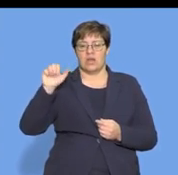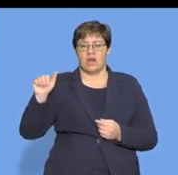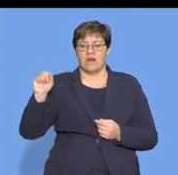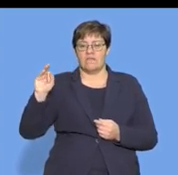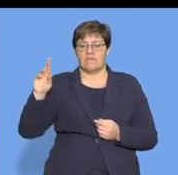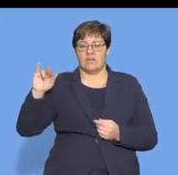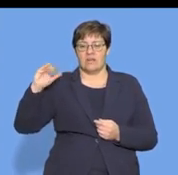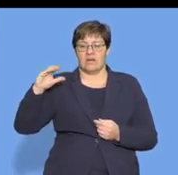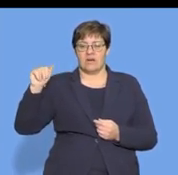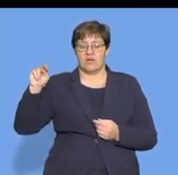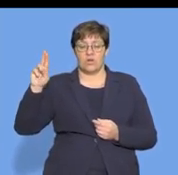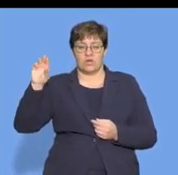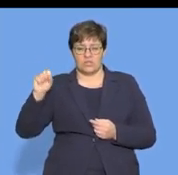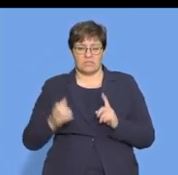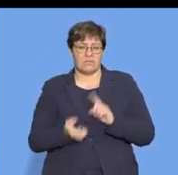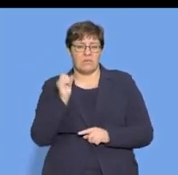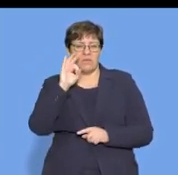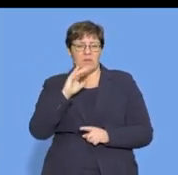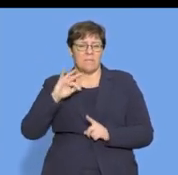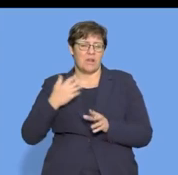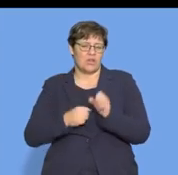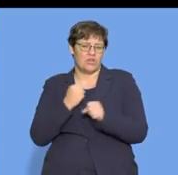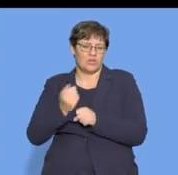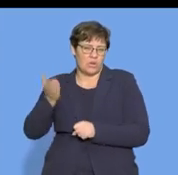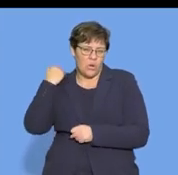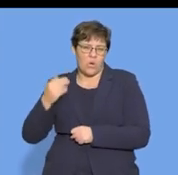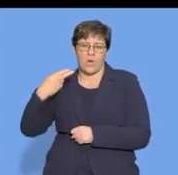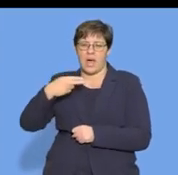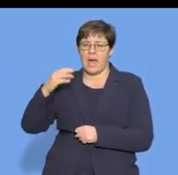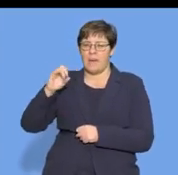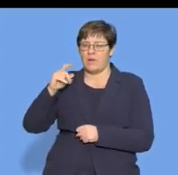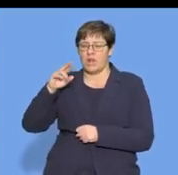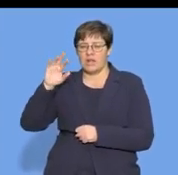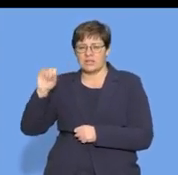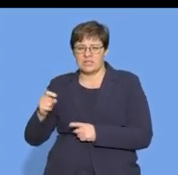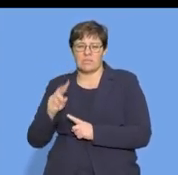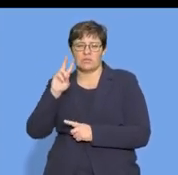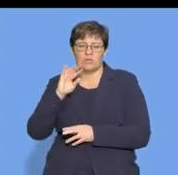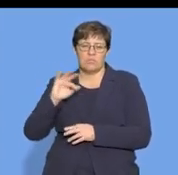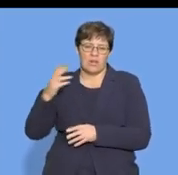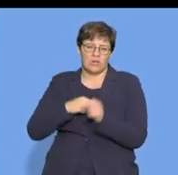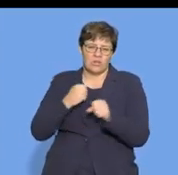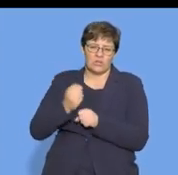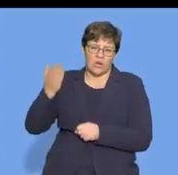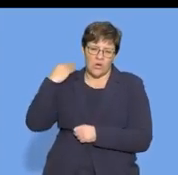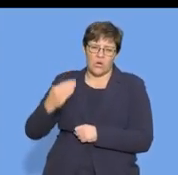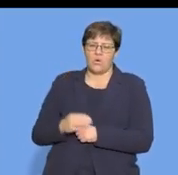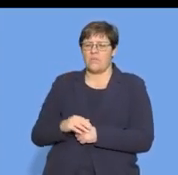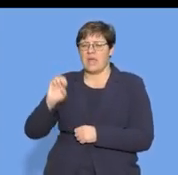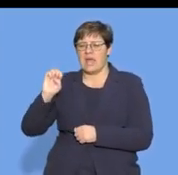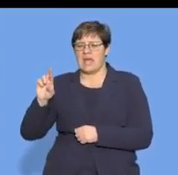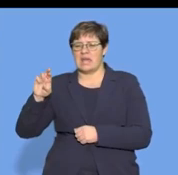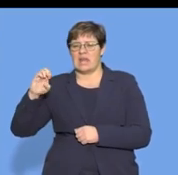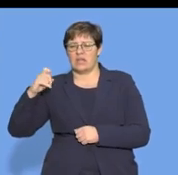ago. Homo habilis, about 2 million years ago. Homo erectus,